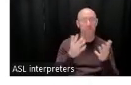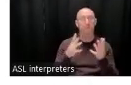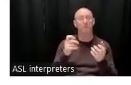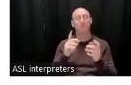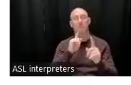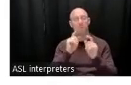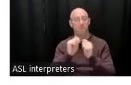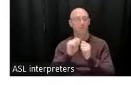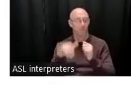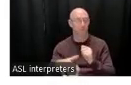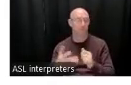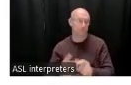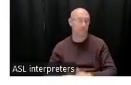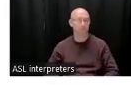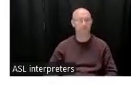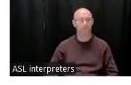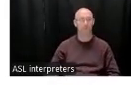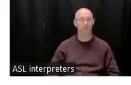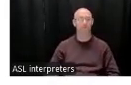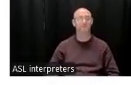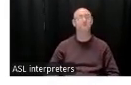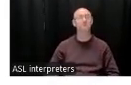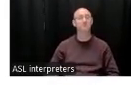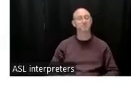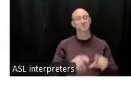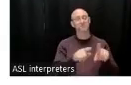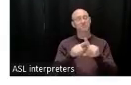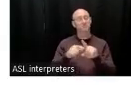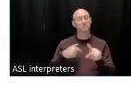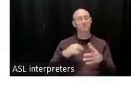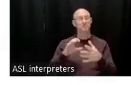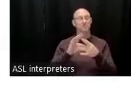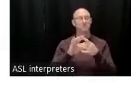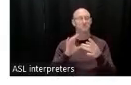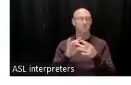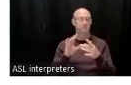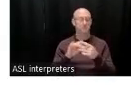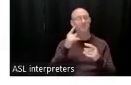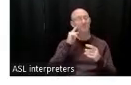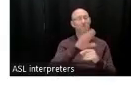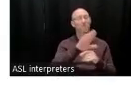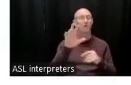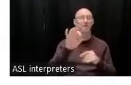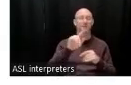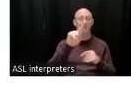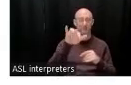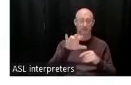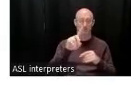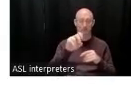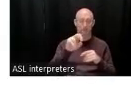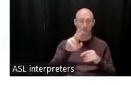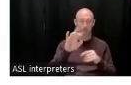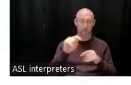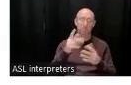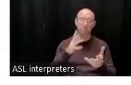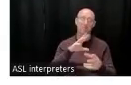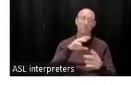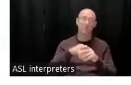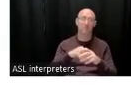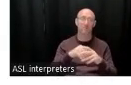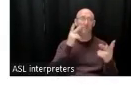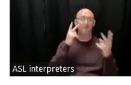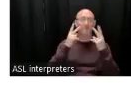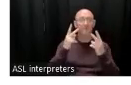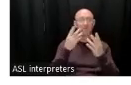talk about. I also want to mention that for your facilities document, you may want to include some visual